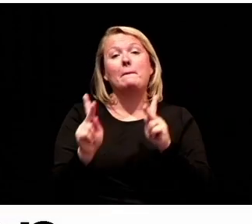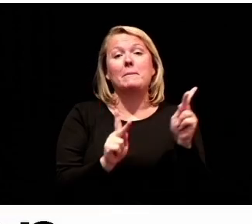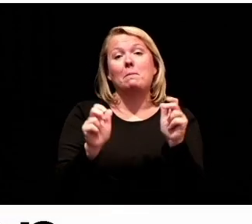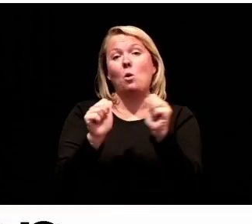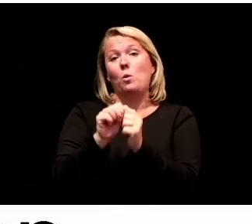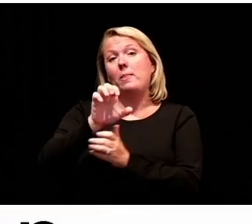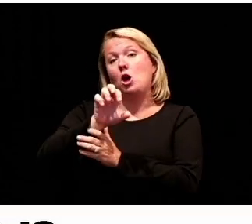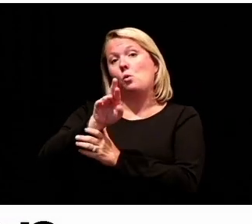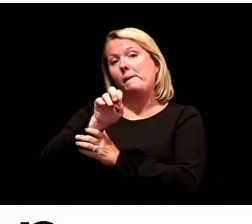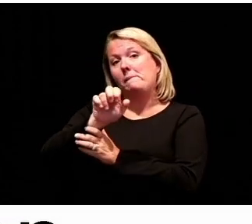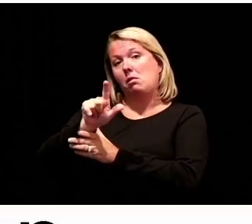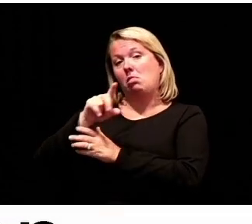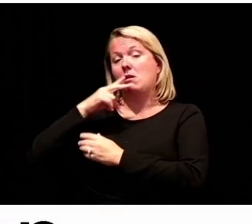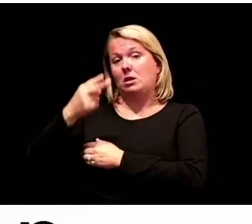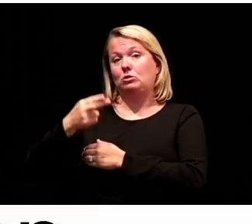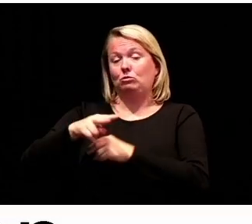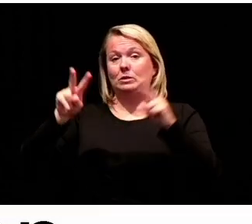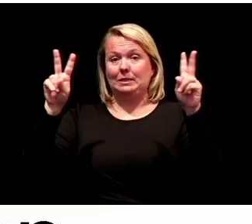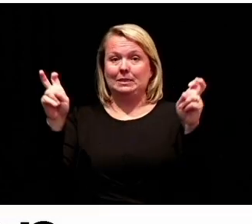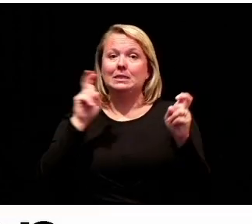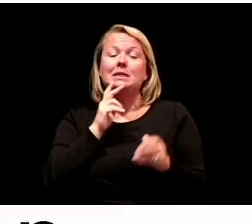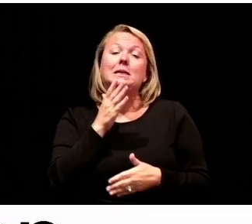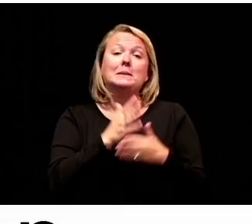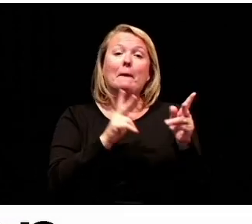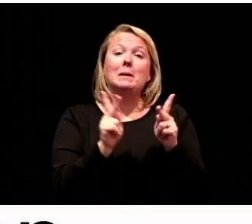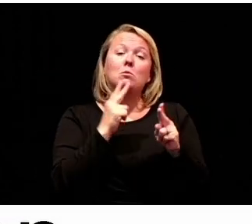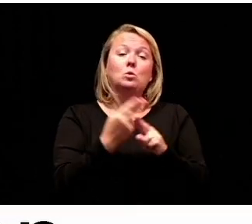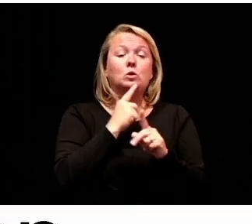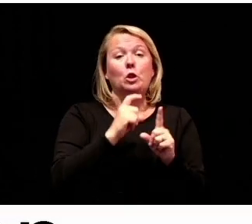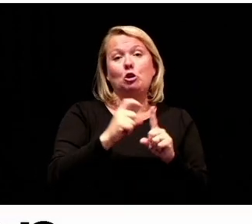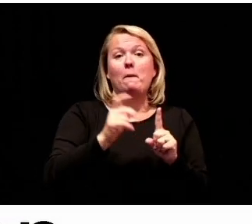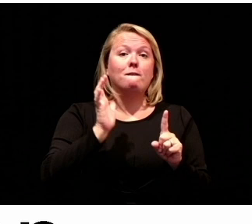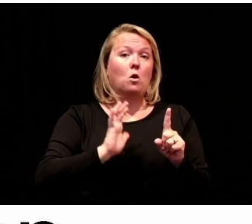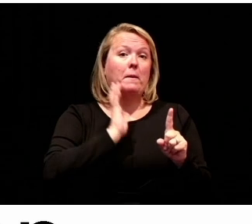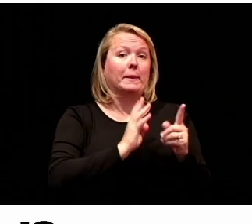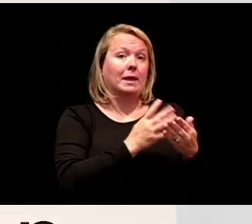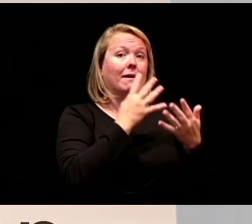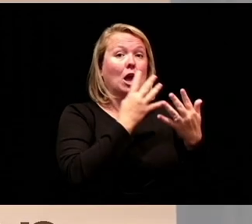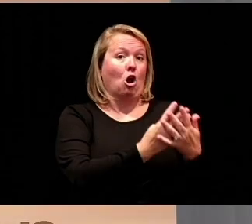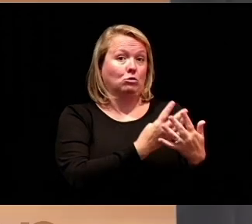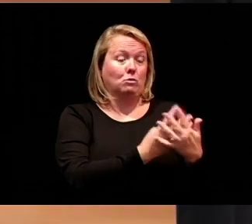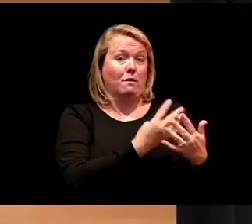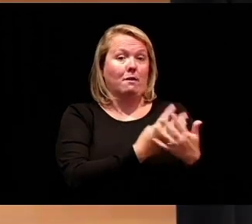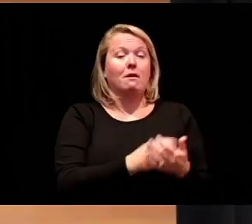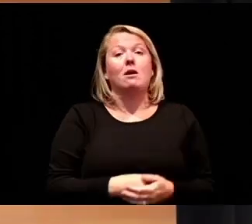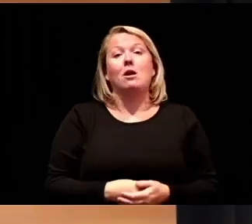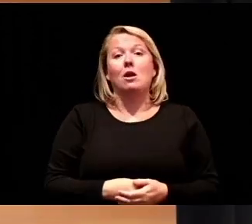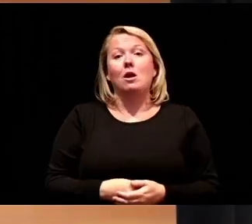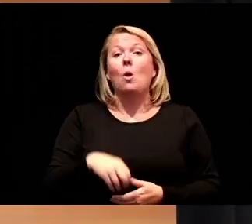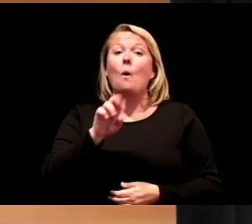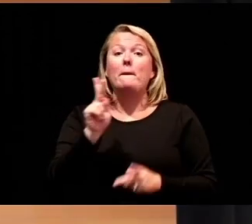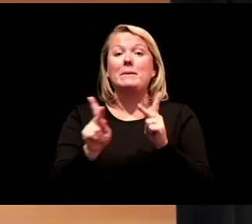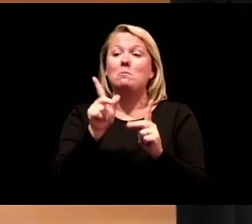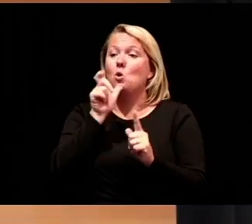Today I'll be talking a little bit about fair housing for people with criminal history. And